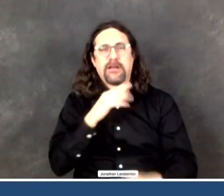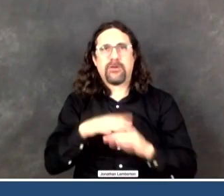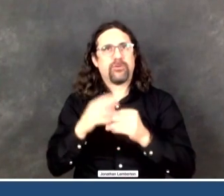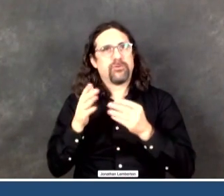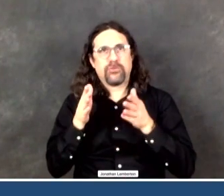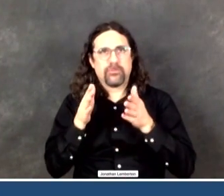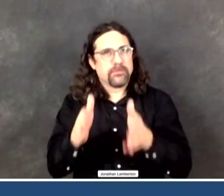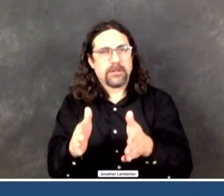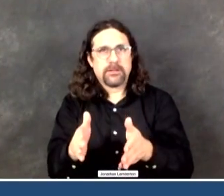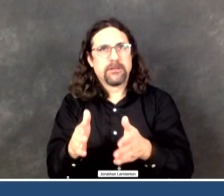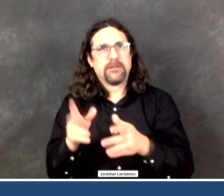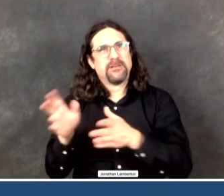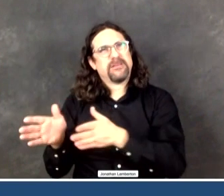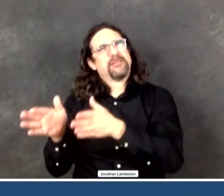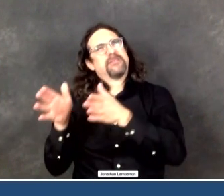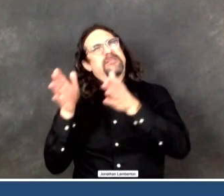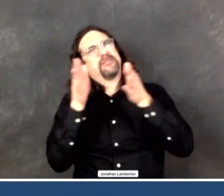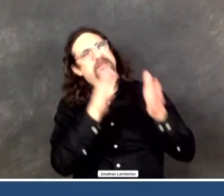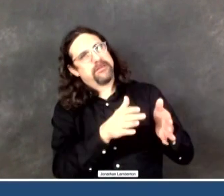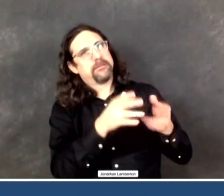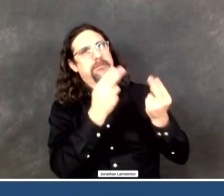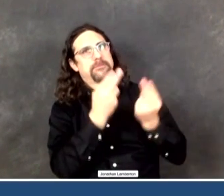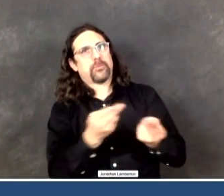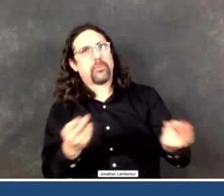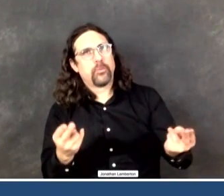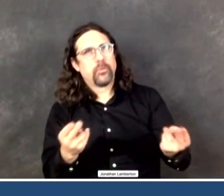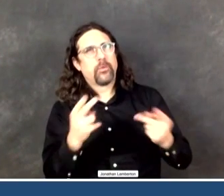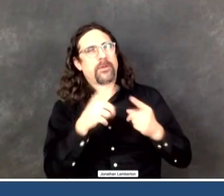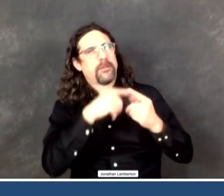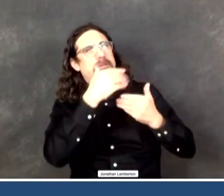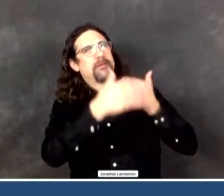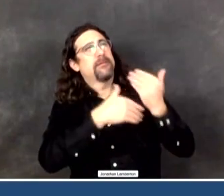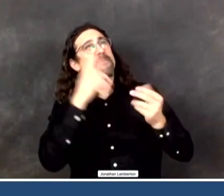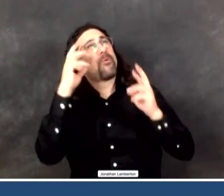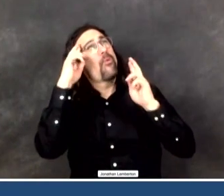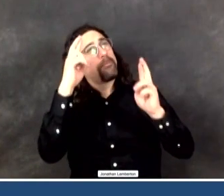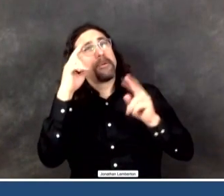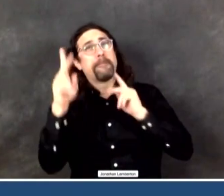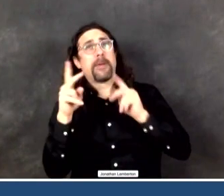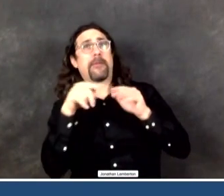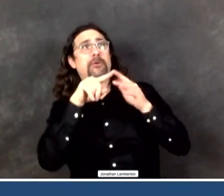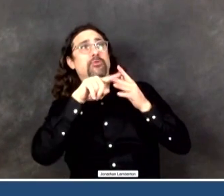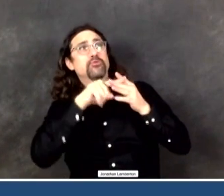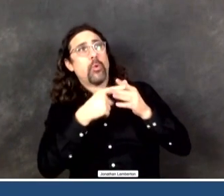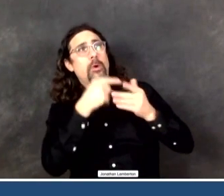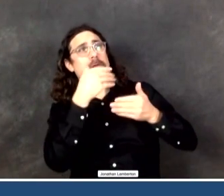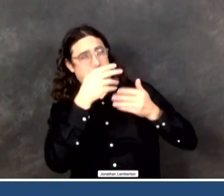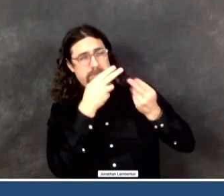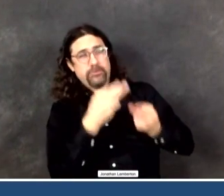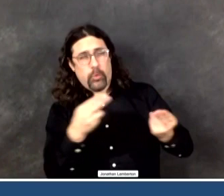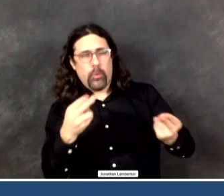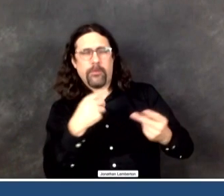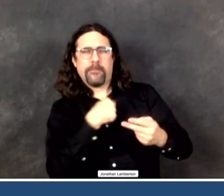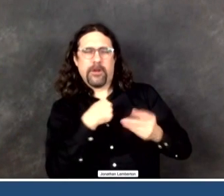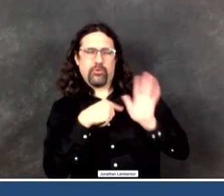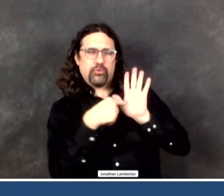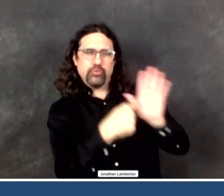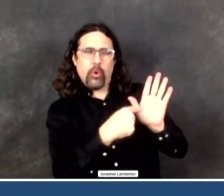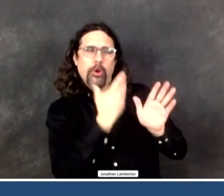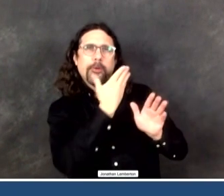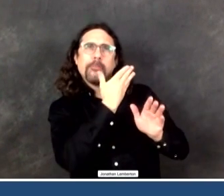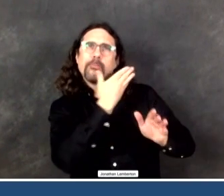course. We're going to remind them and show them that there's a better way and it's available to them now. And those outreach workers, those heroic outreach